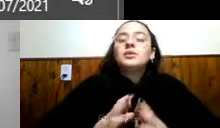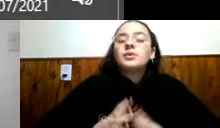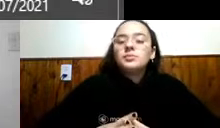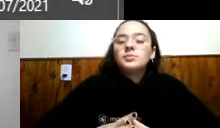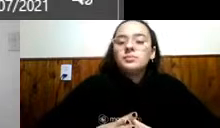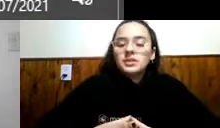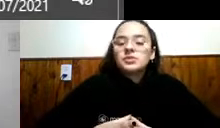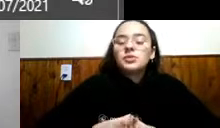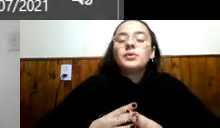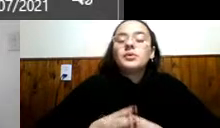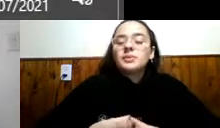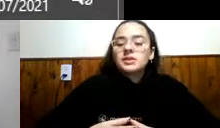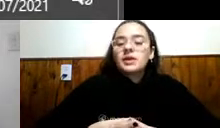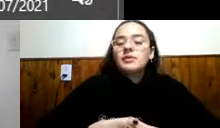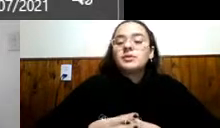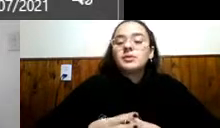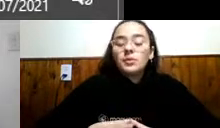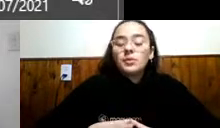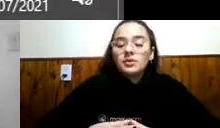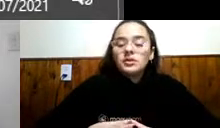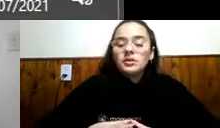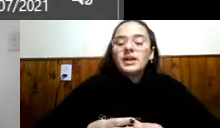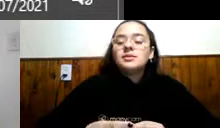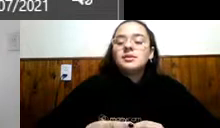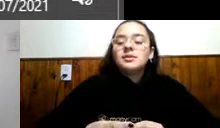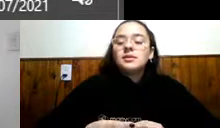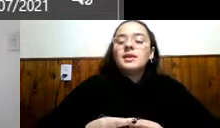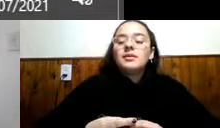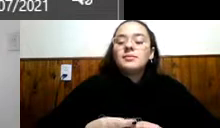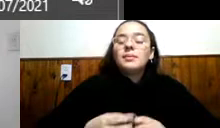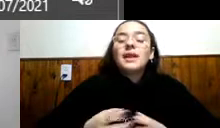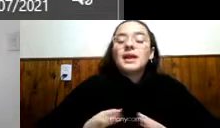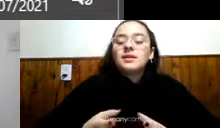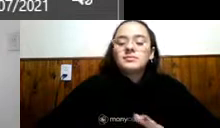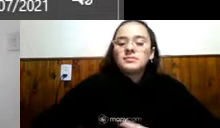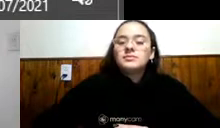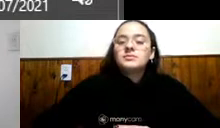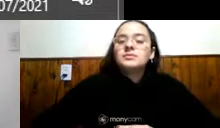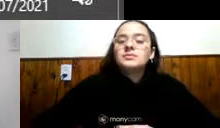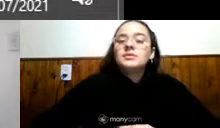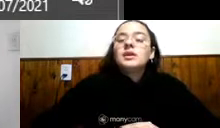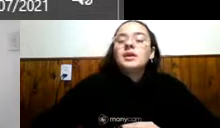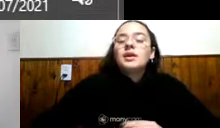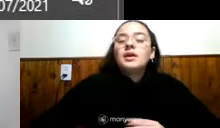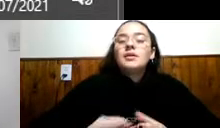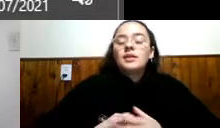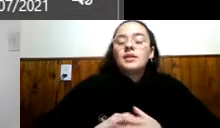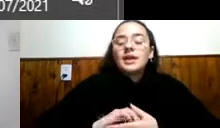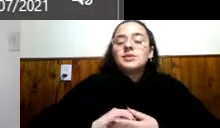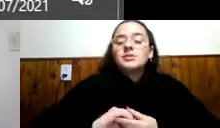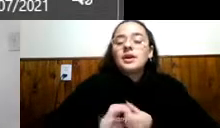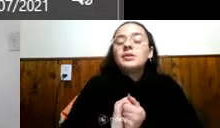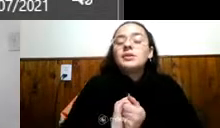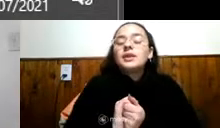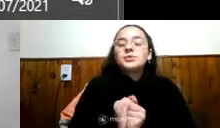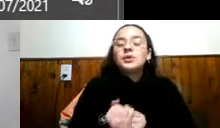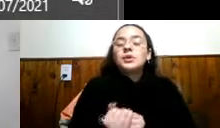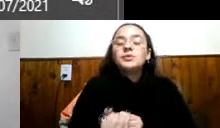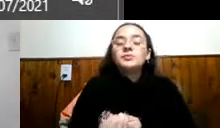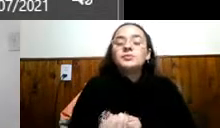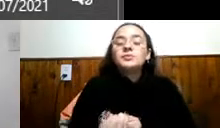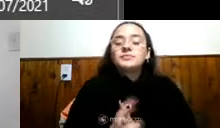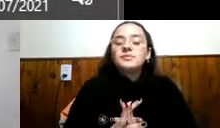the well-known buildings or monuments around the world. That is my plan. And I would like